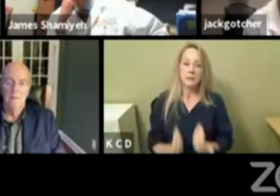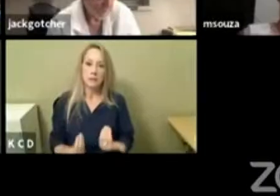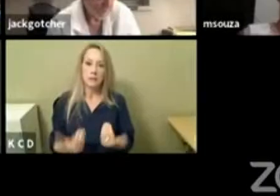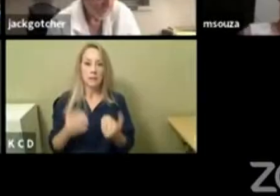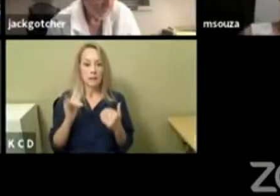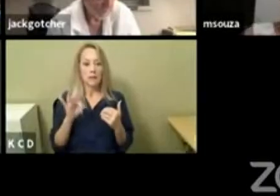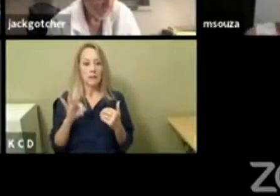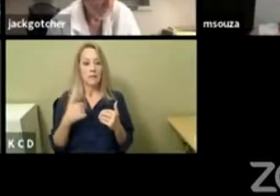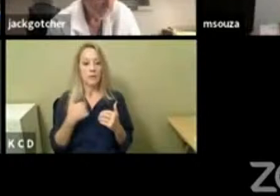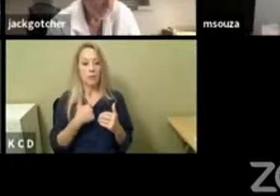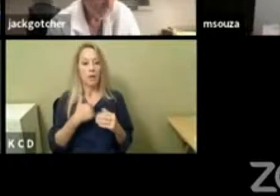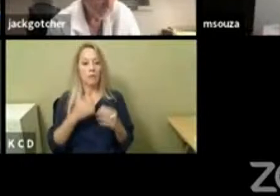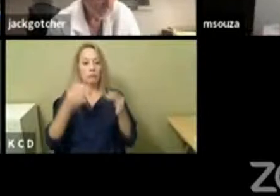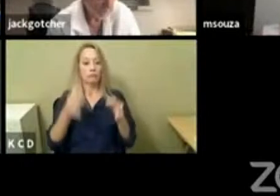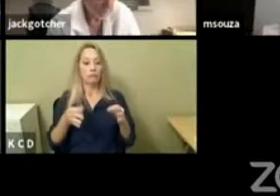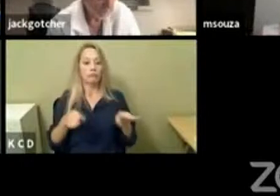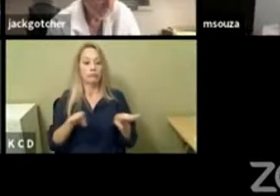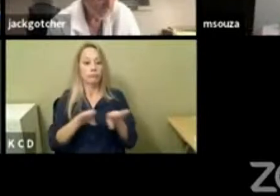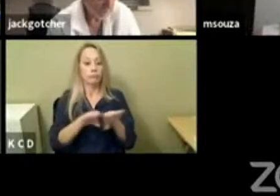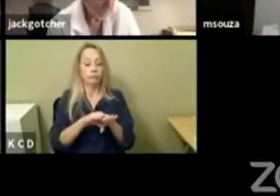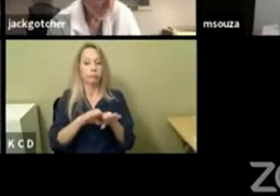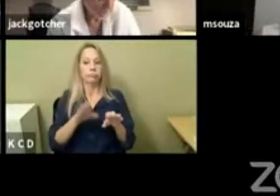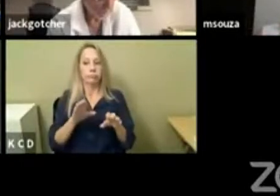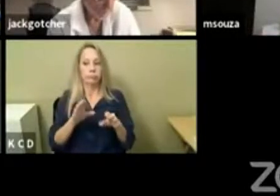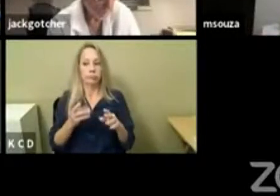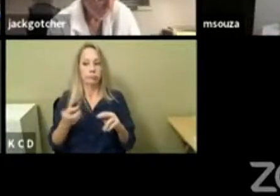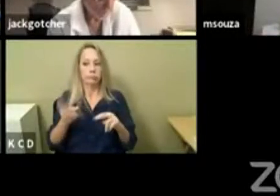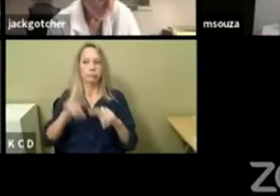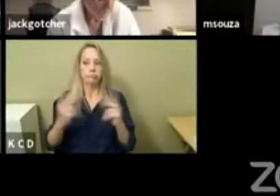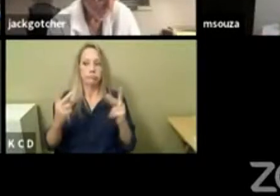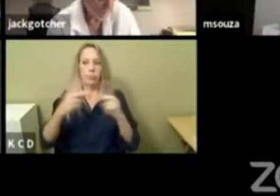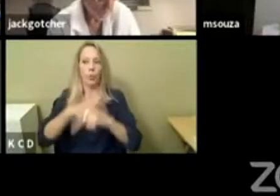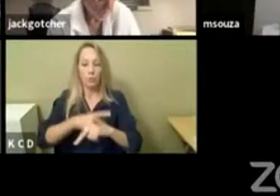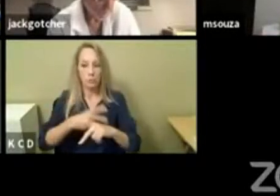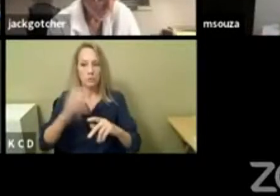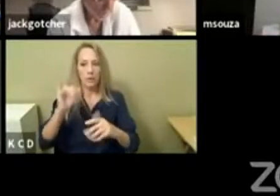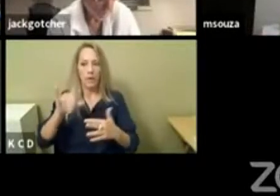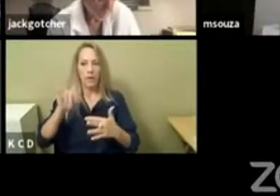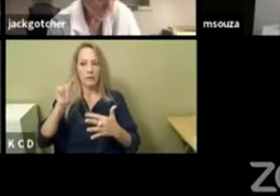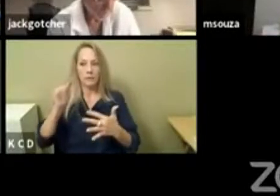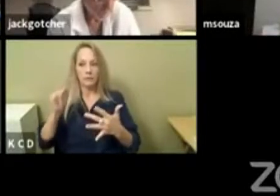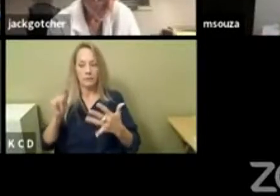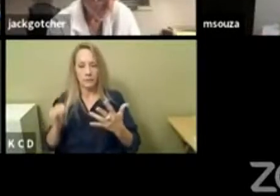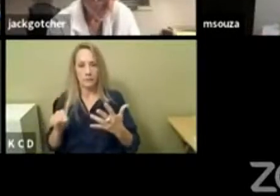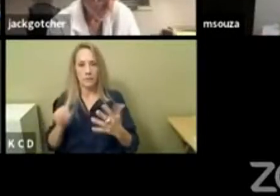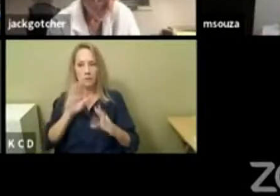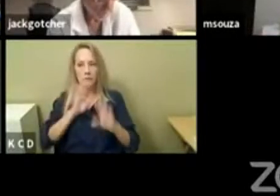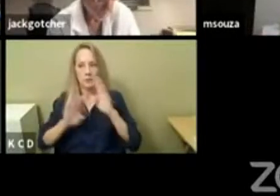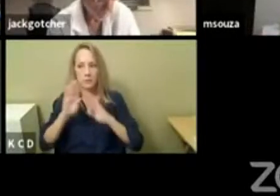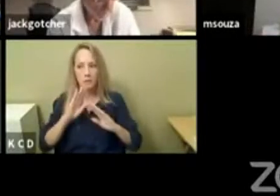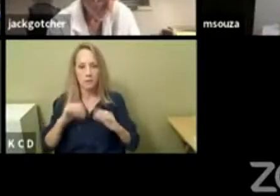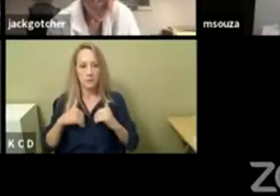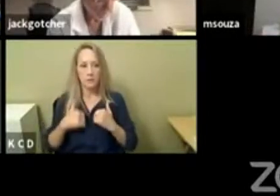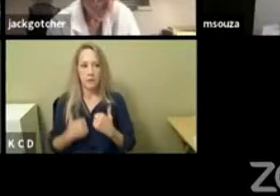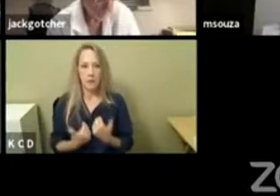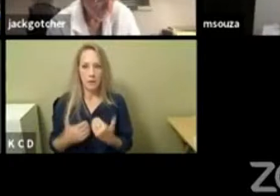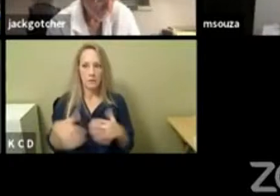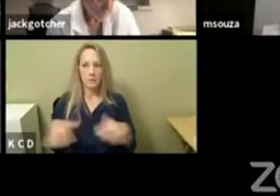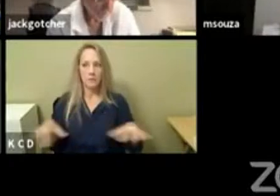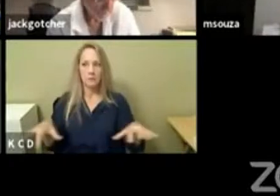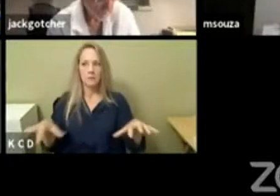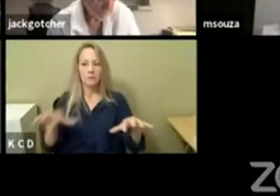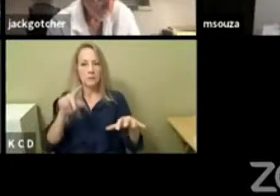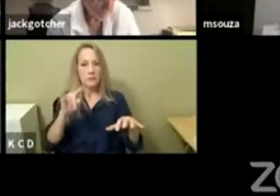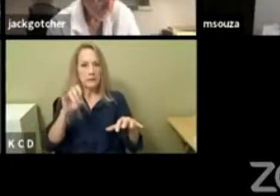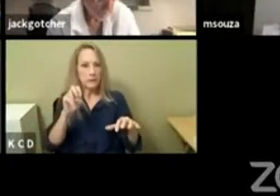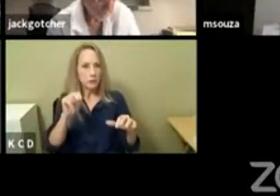And you know, just don't see that as our role to add to that. I don't, you know, I'm not sure